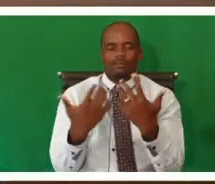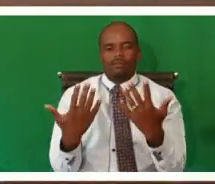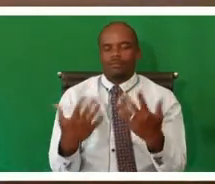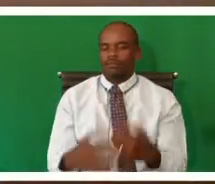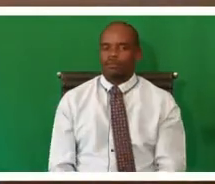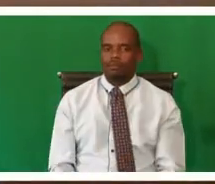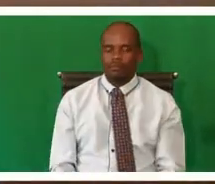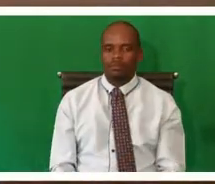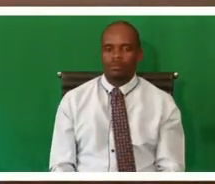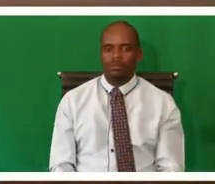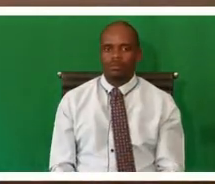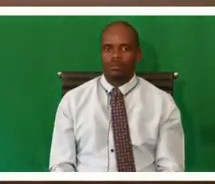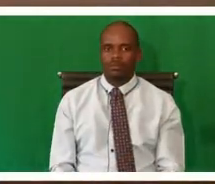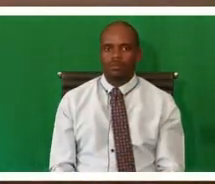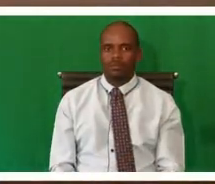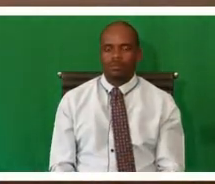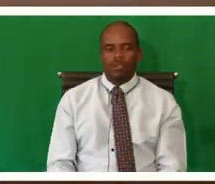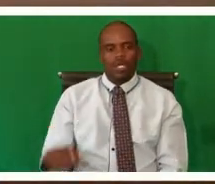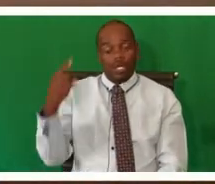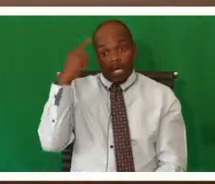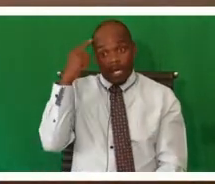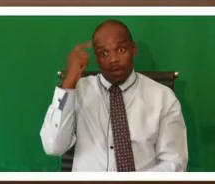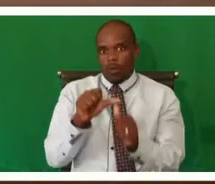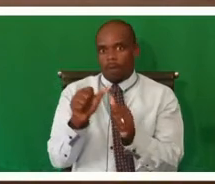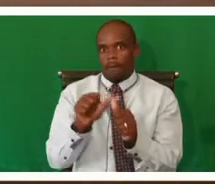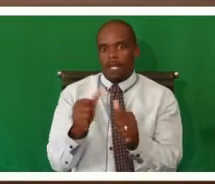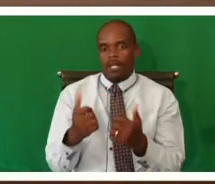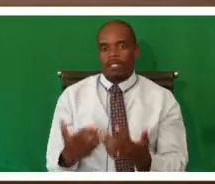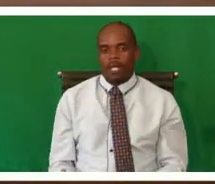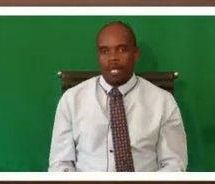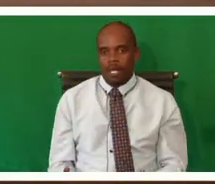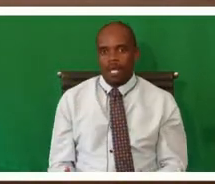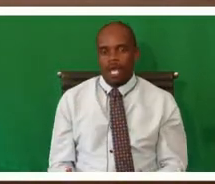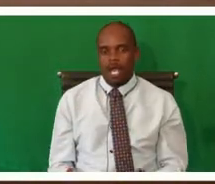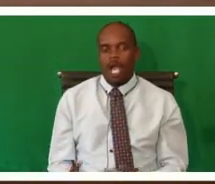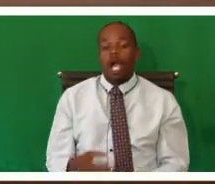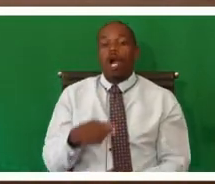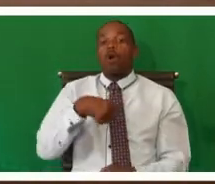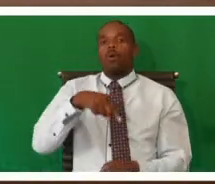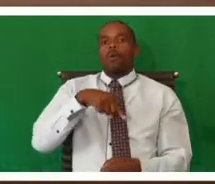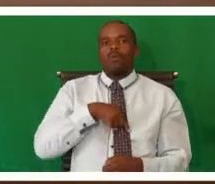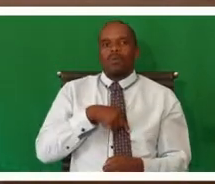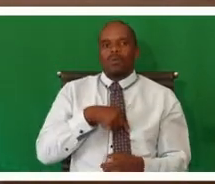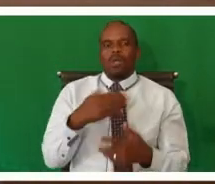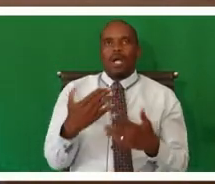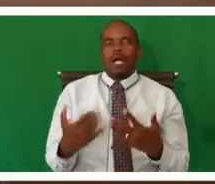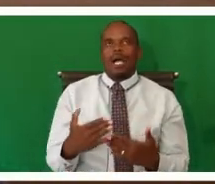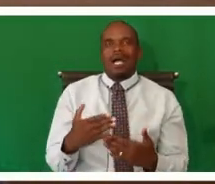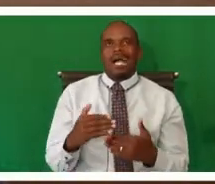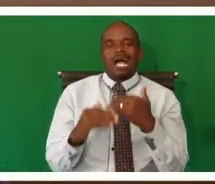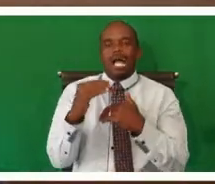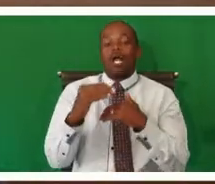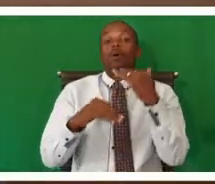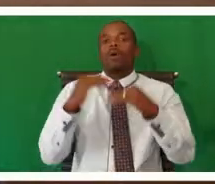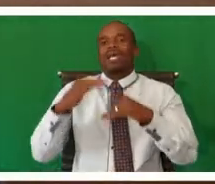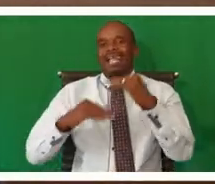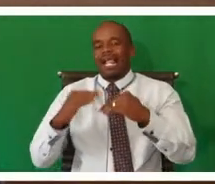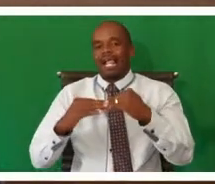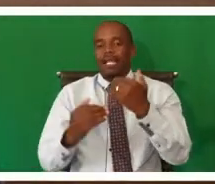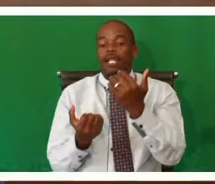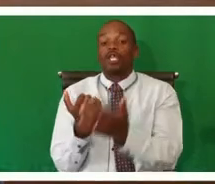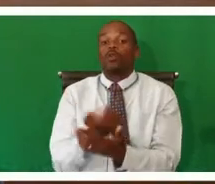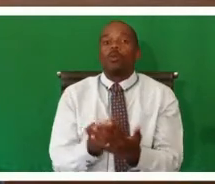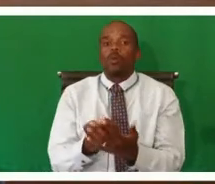Things are no better. We are hard at work to revive the economy, but the road